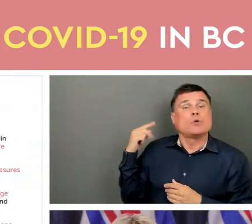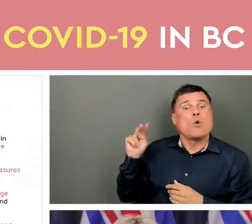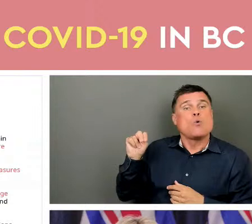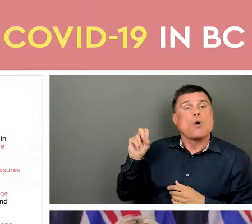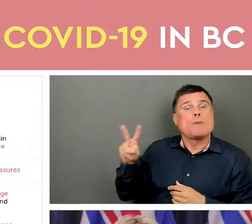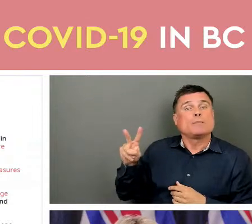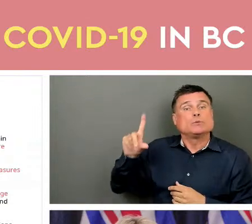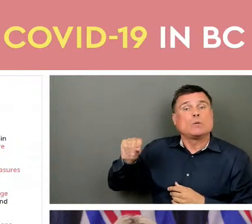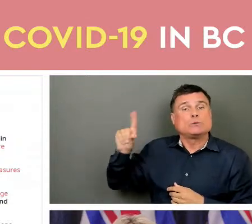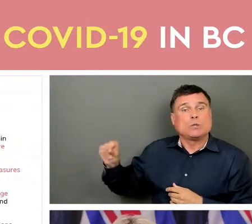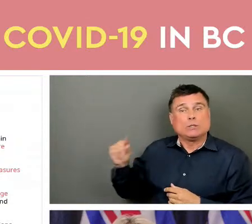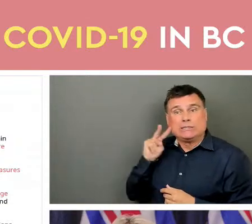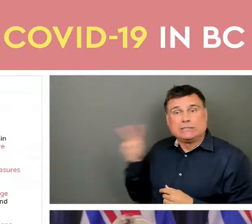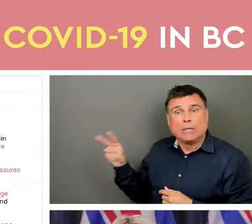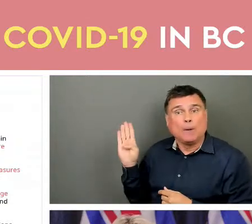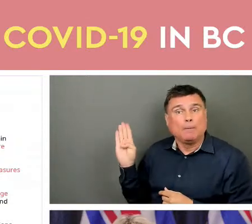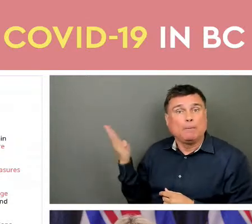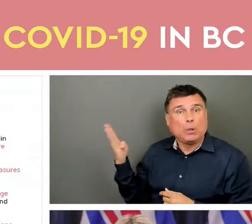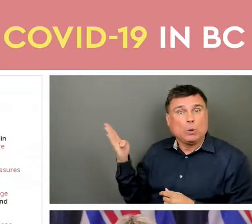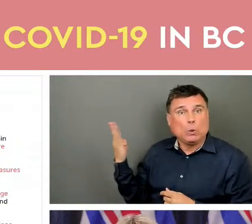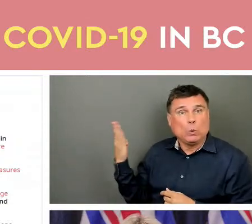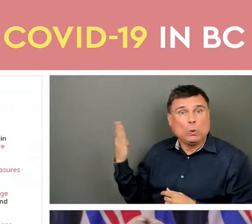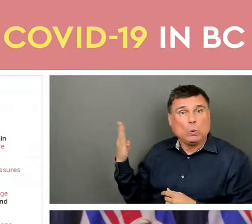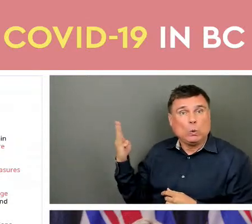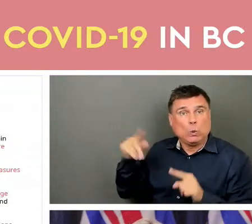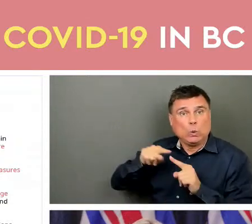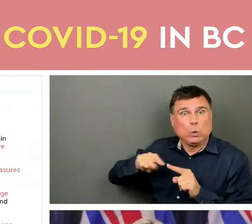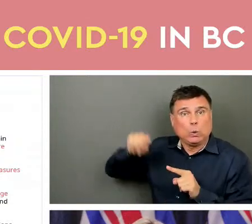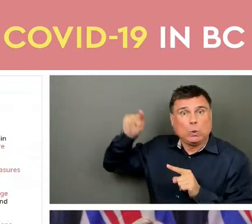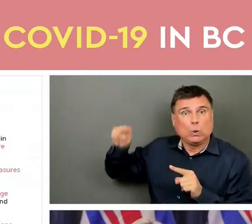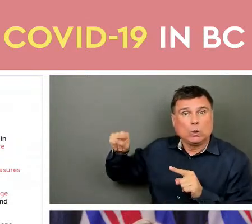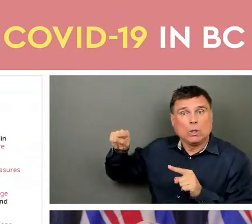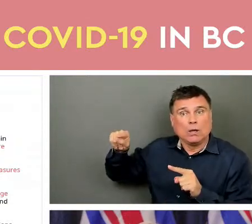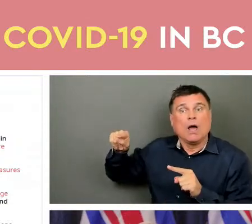showed a potential trajectory of where we might be